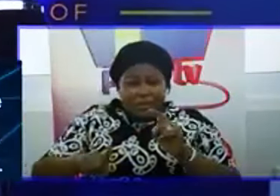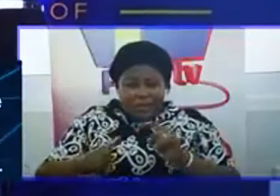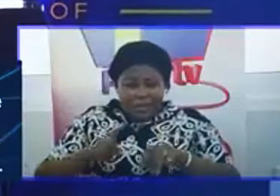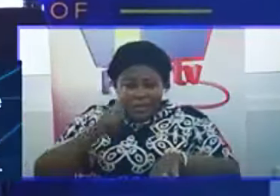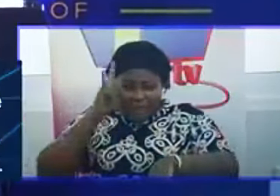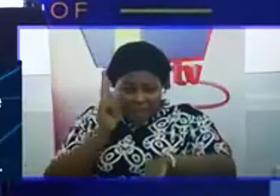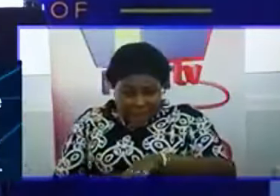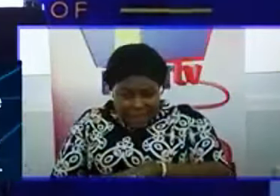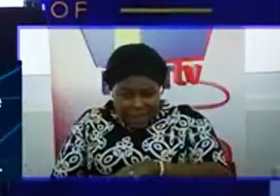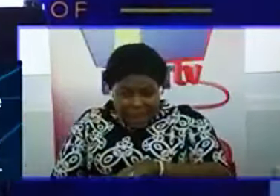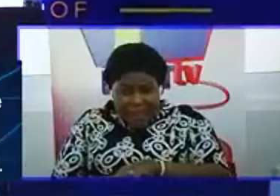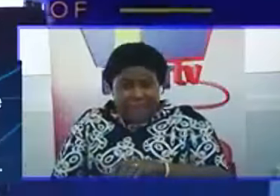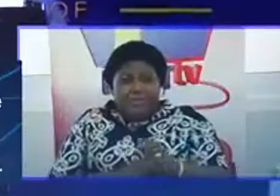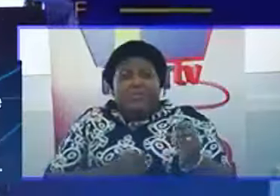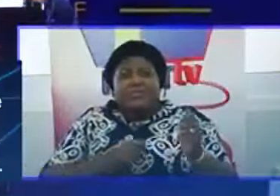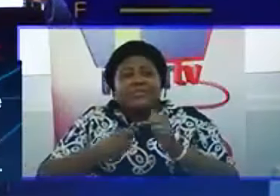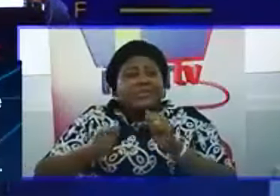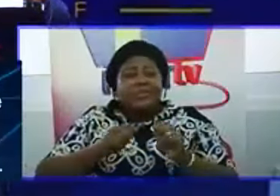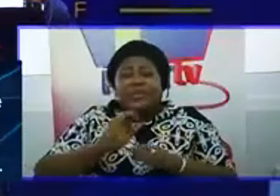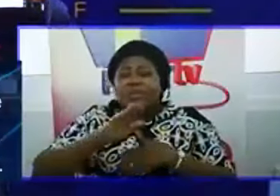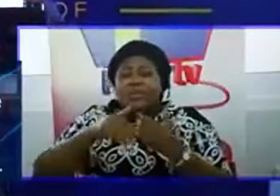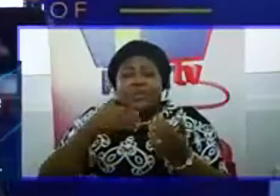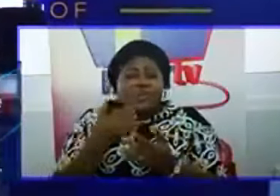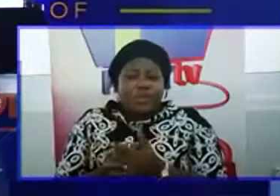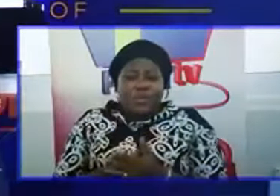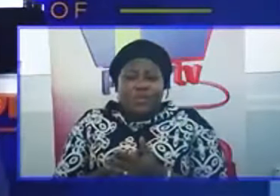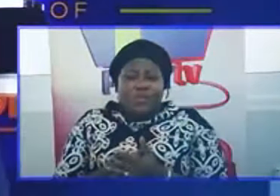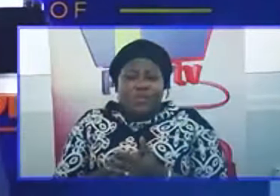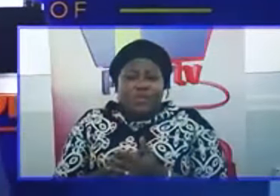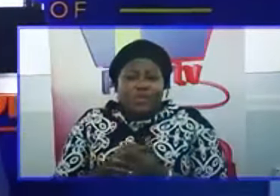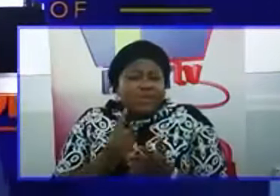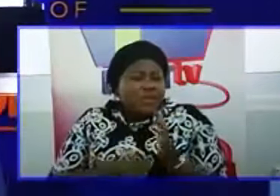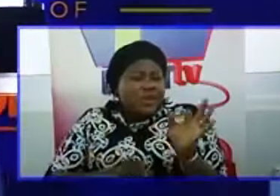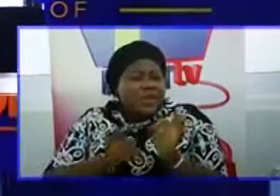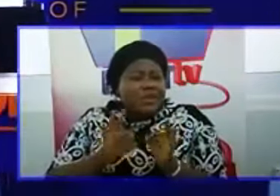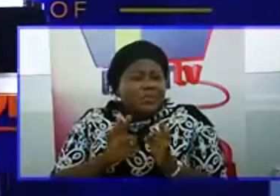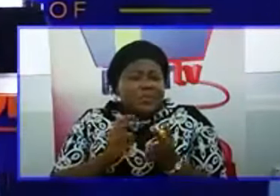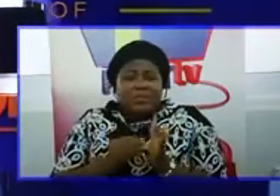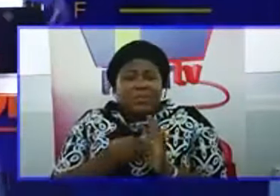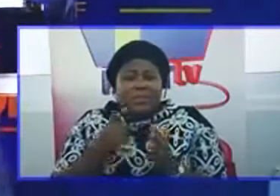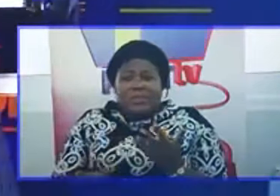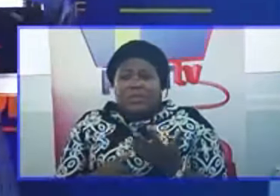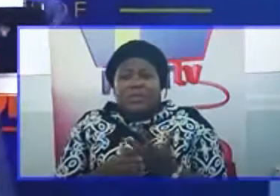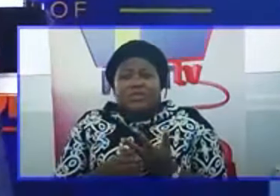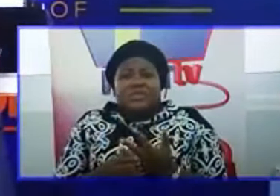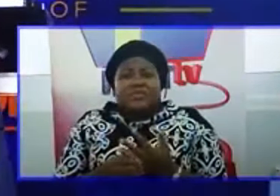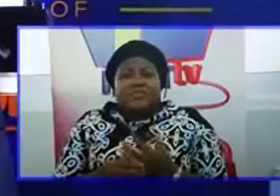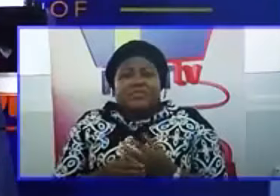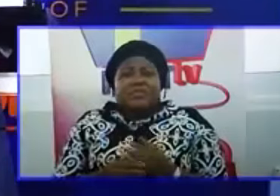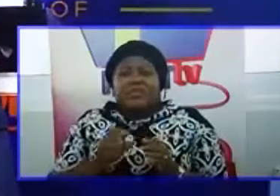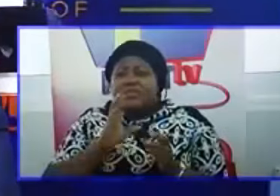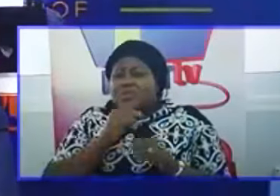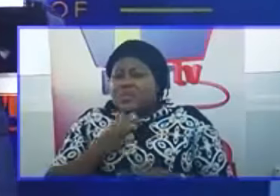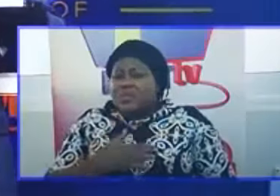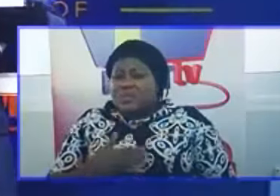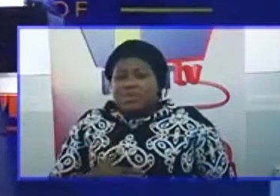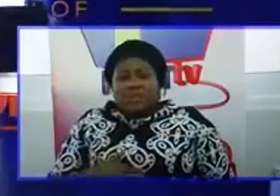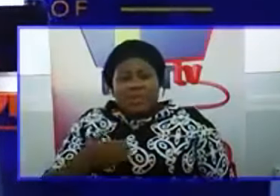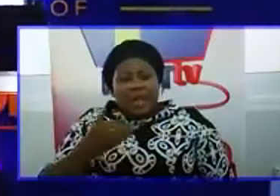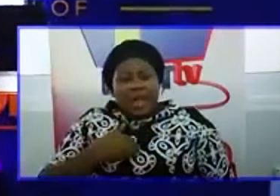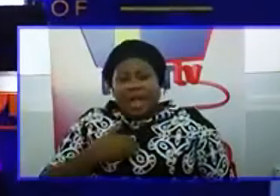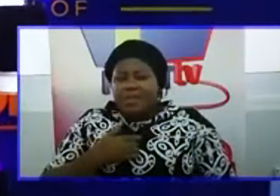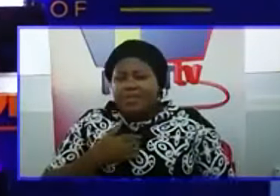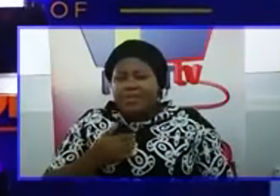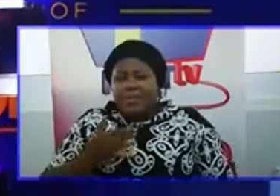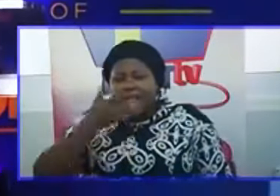and chance happen to them all. What he's trying to say is that nobody has an advantage. It may